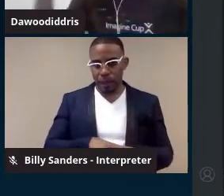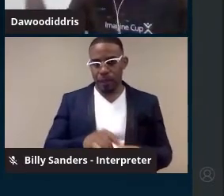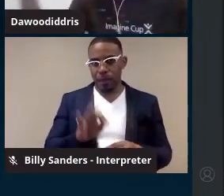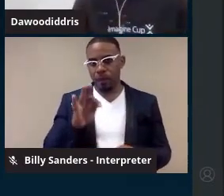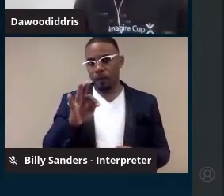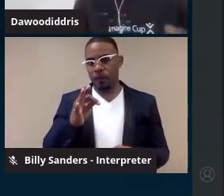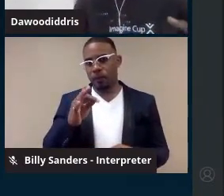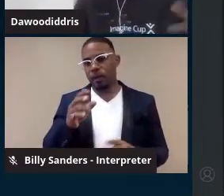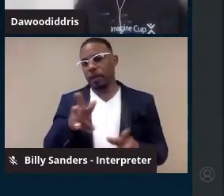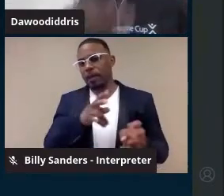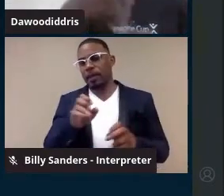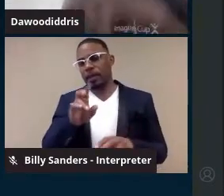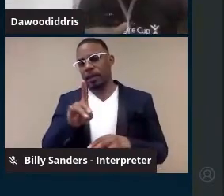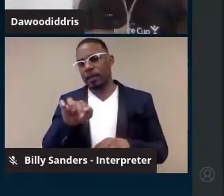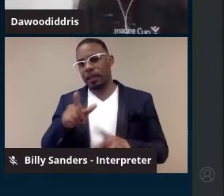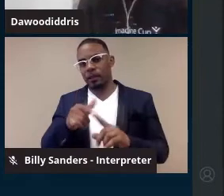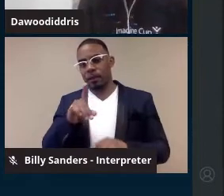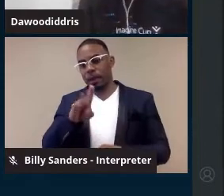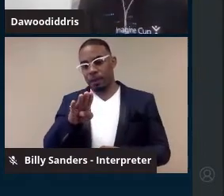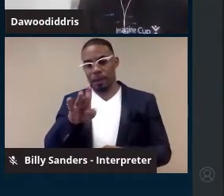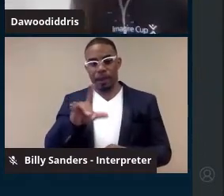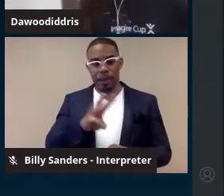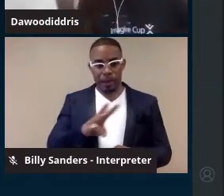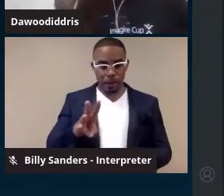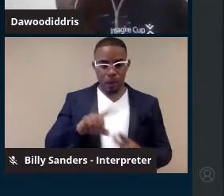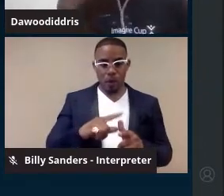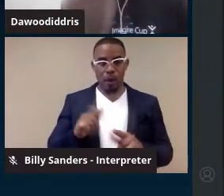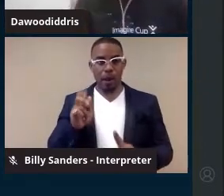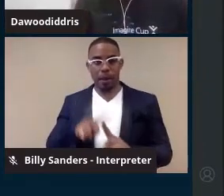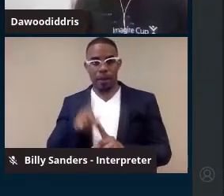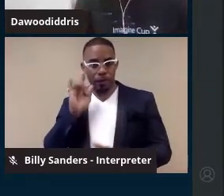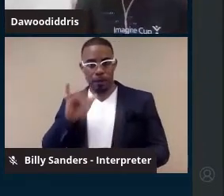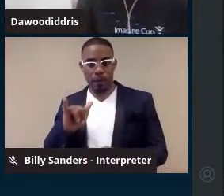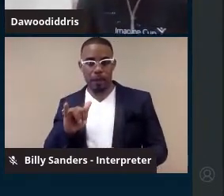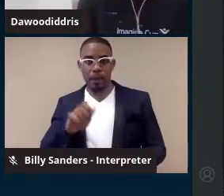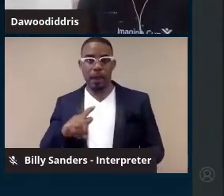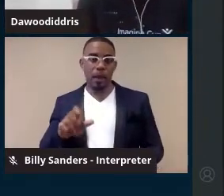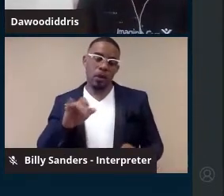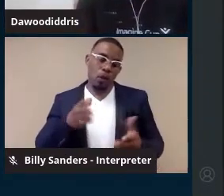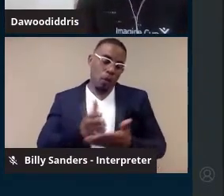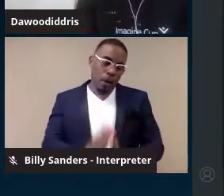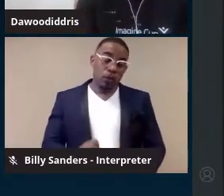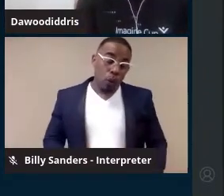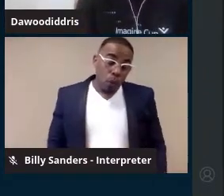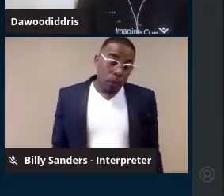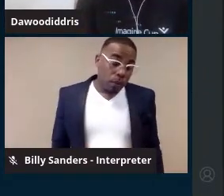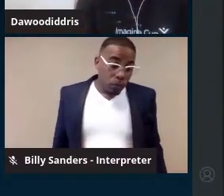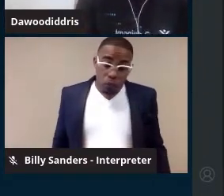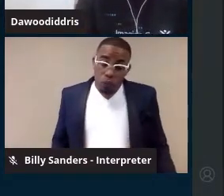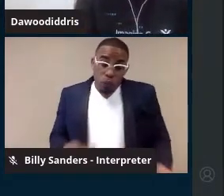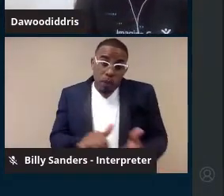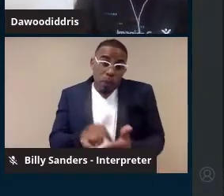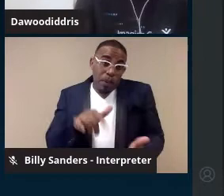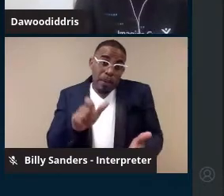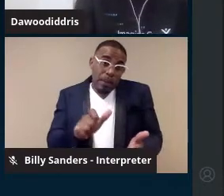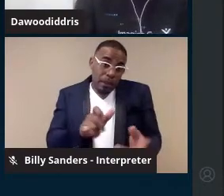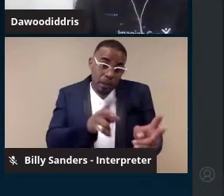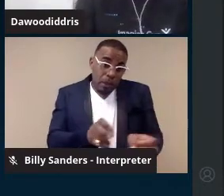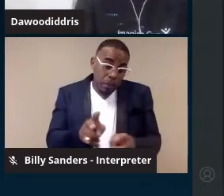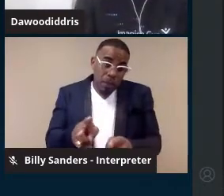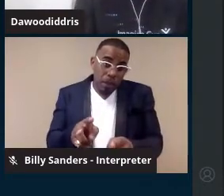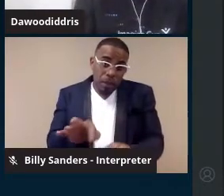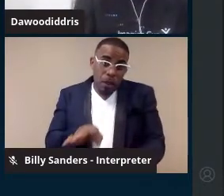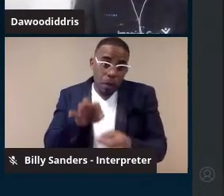data from database and make all the manipulation logic and return it back to the person, all right? So to do that, we need to pull in a